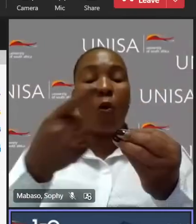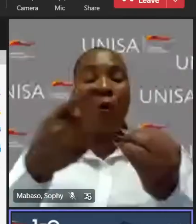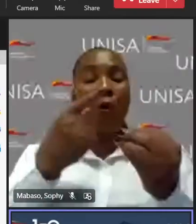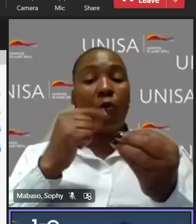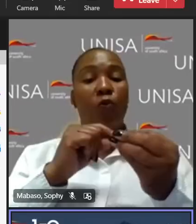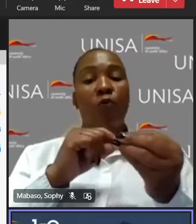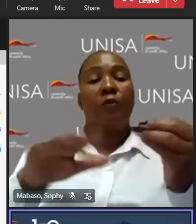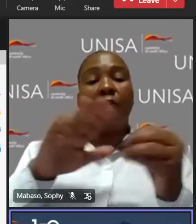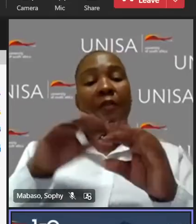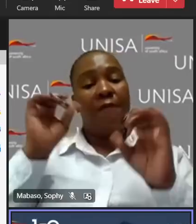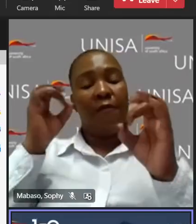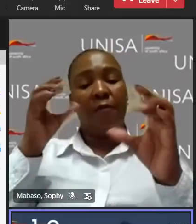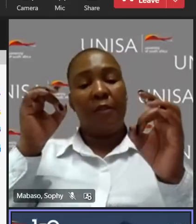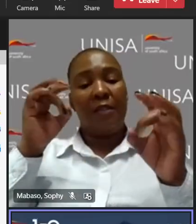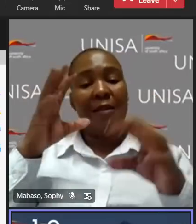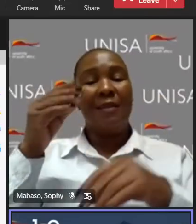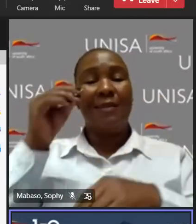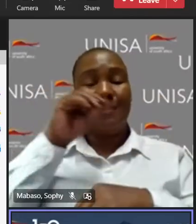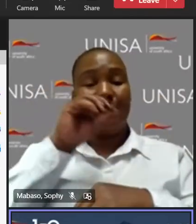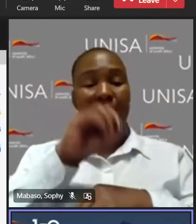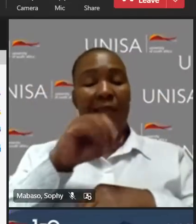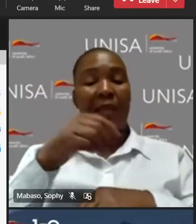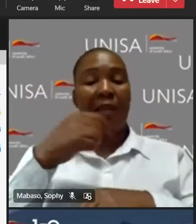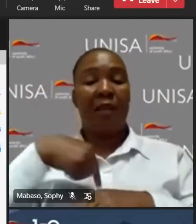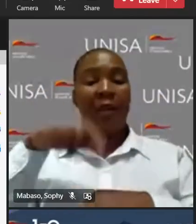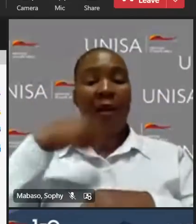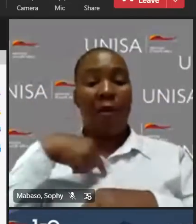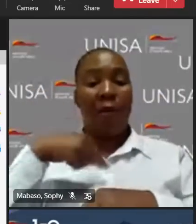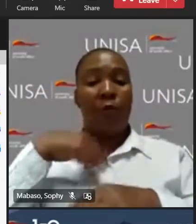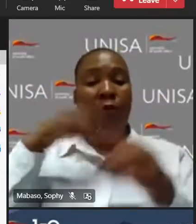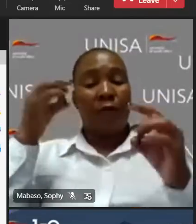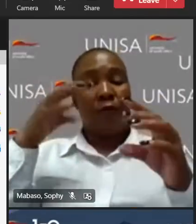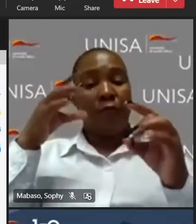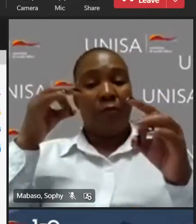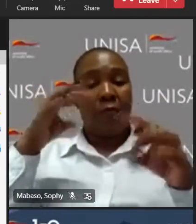already captured on our database.